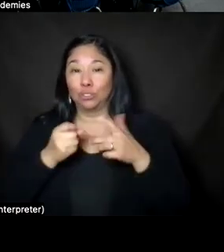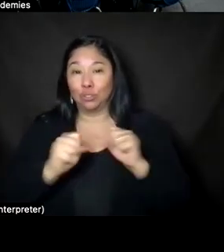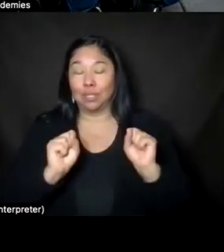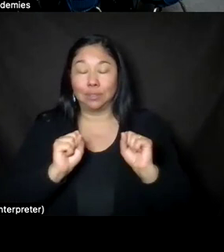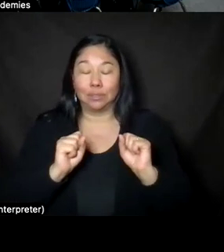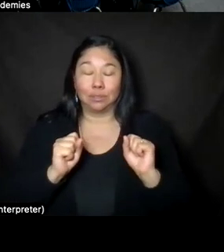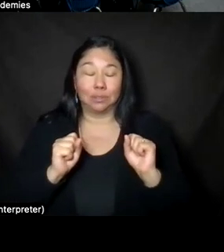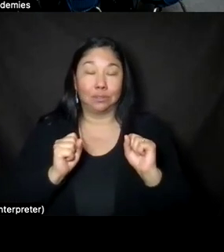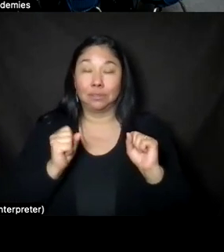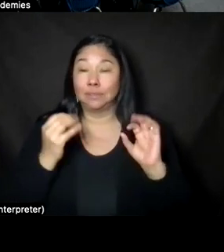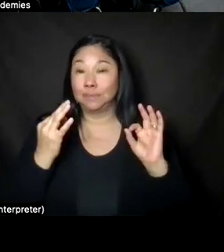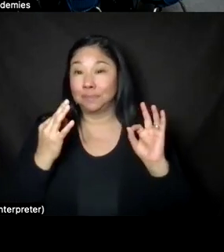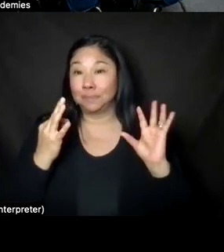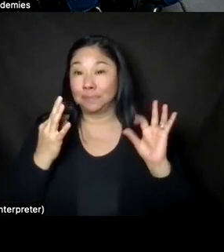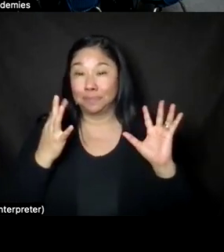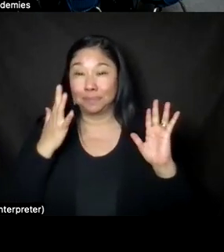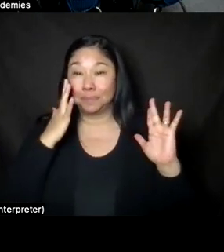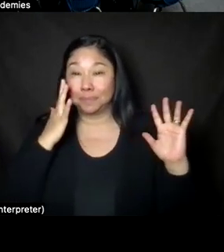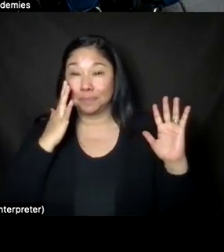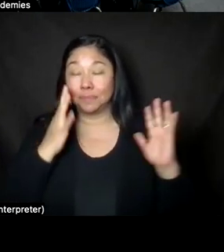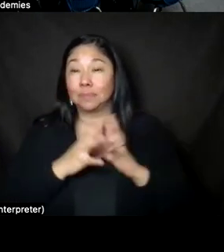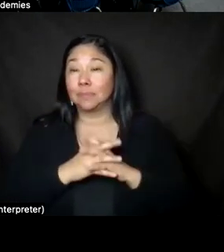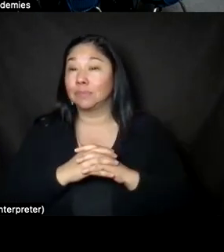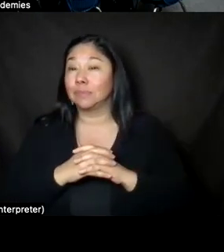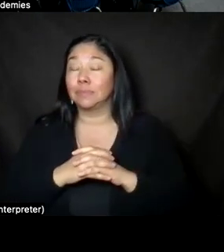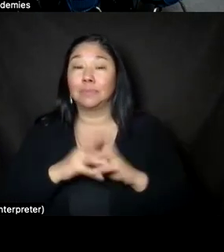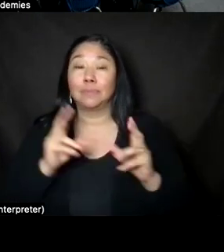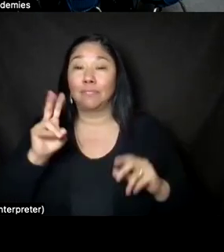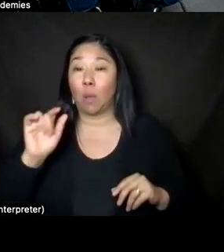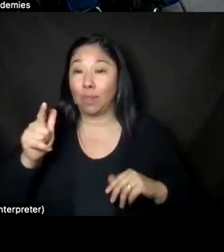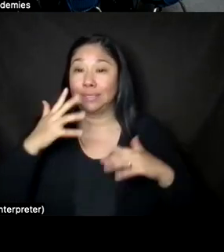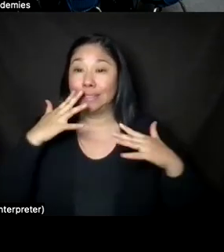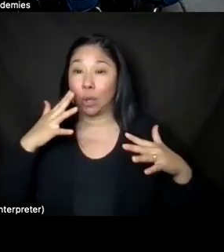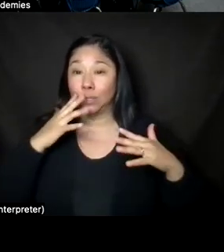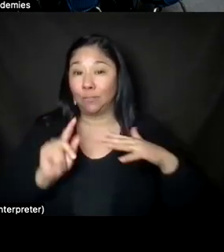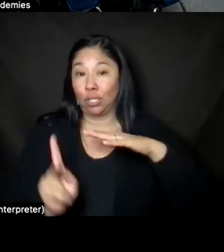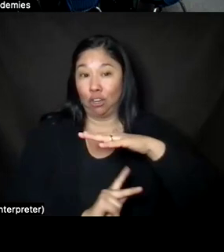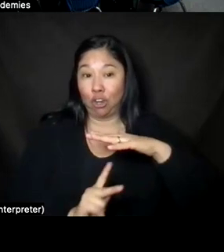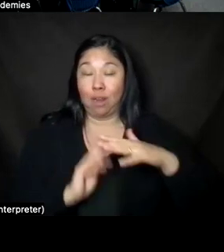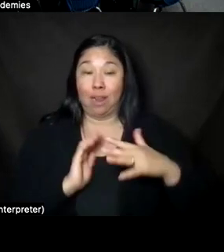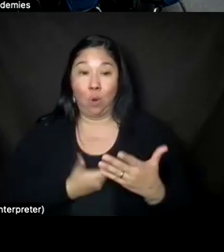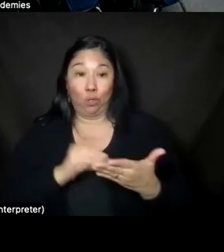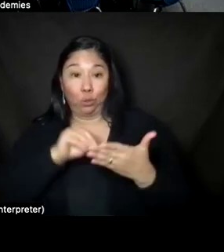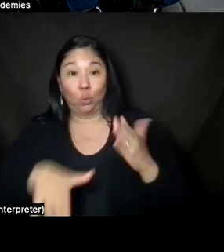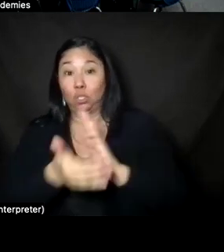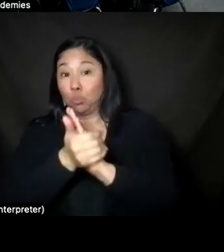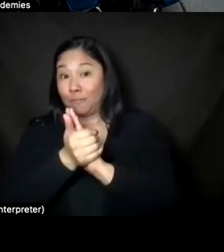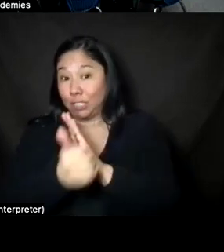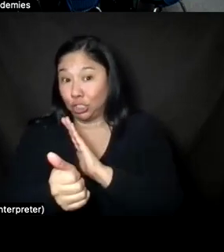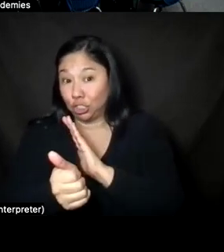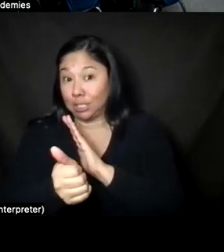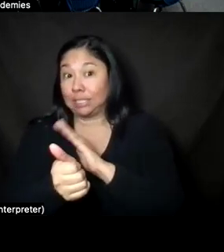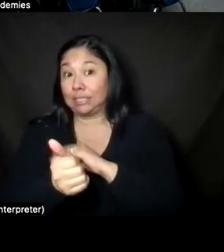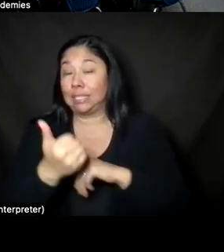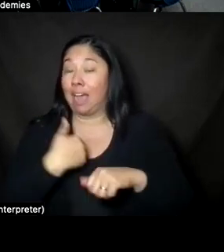on the English letter sounds, so English vowel sounds in kindergarten. Once our students are proficient and have a